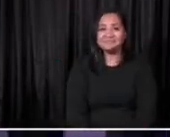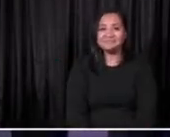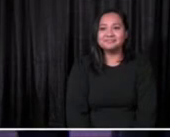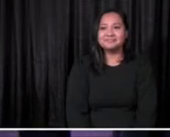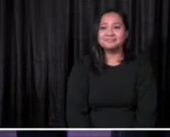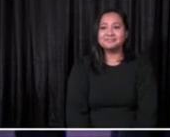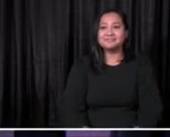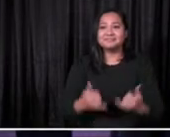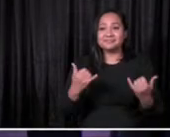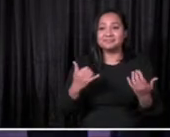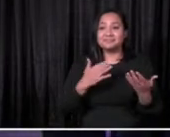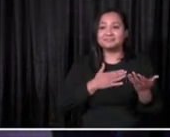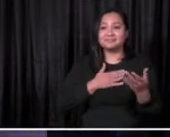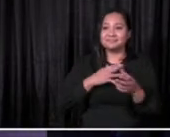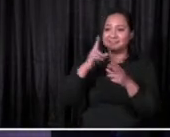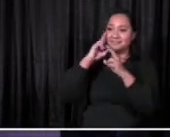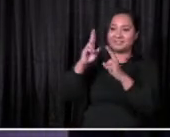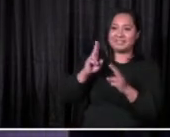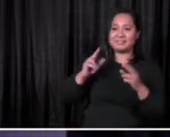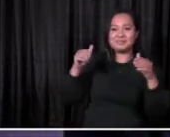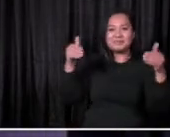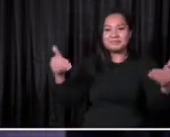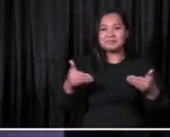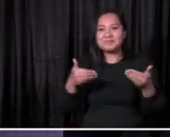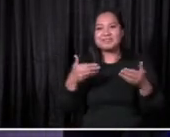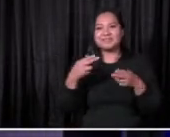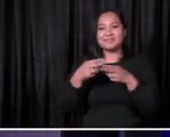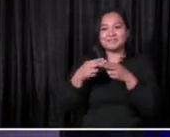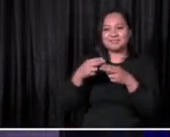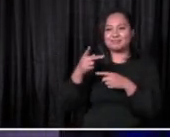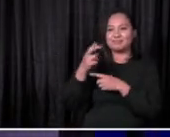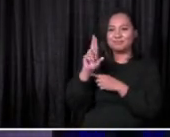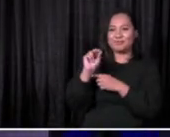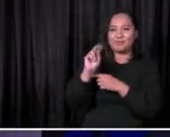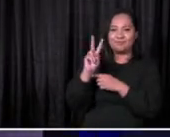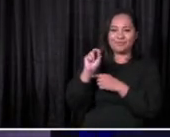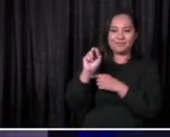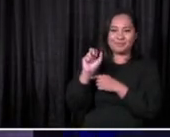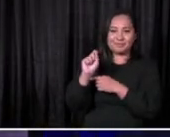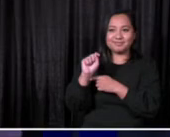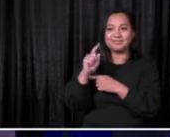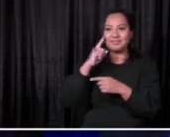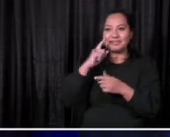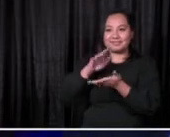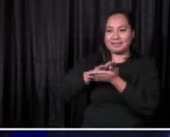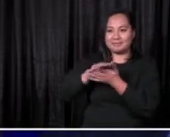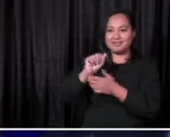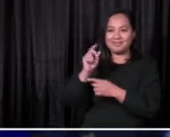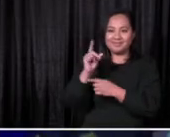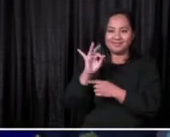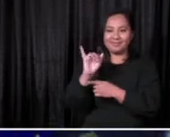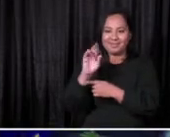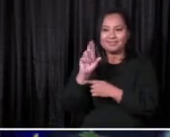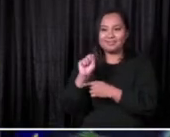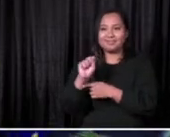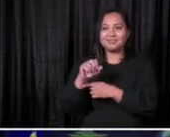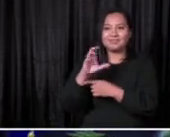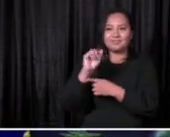My privilege to introduce Interim Provost and Vice President for Academic Affairs, Dr. Carlos